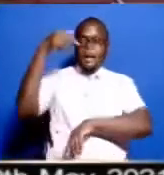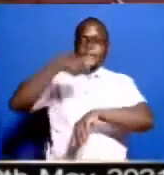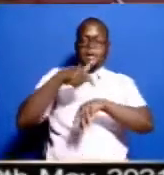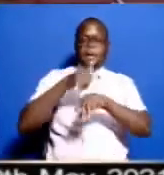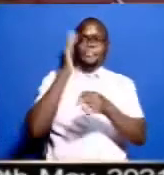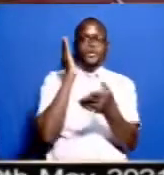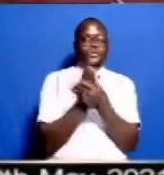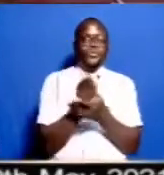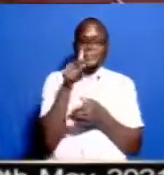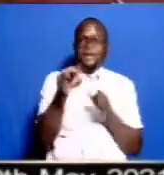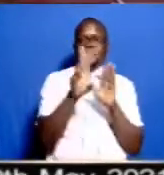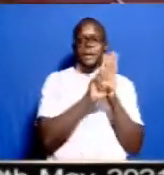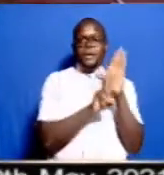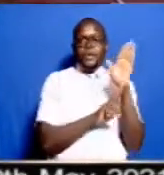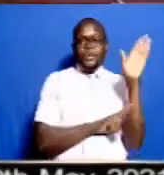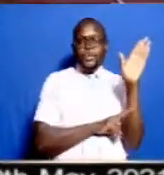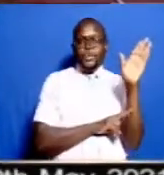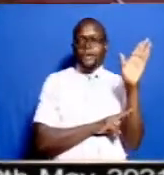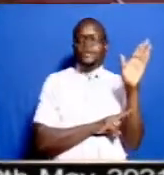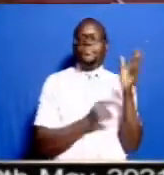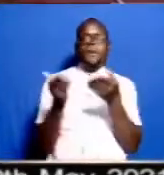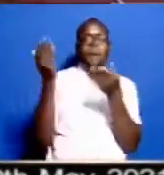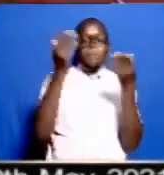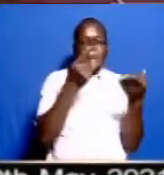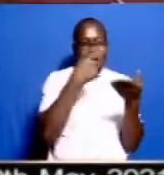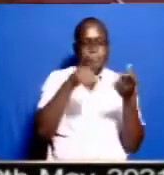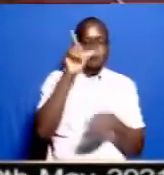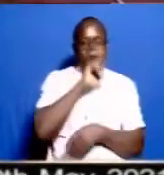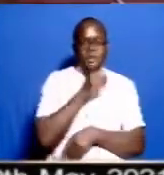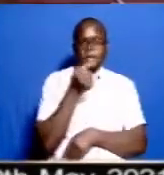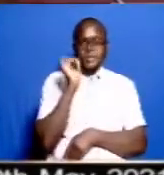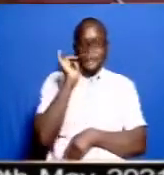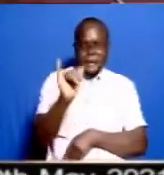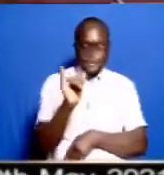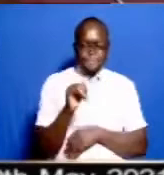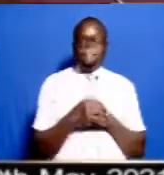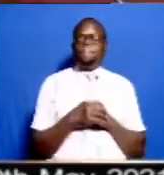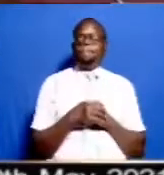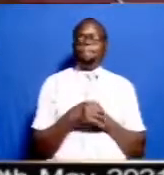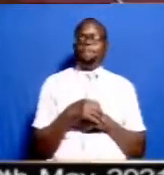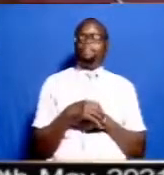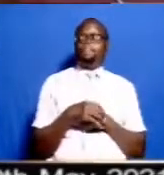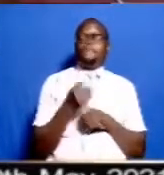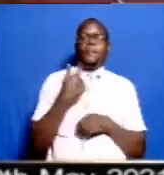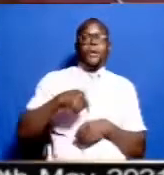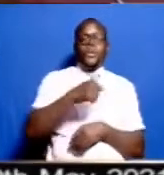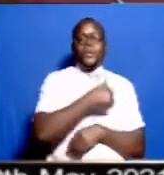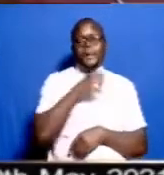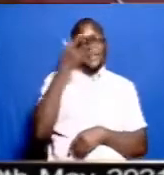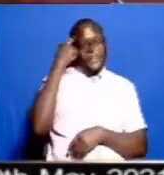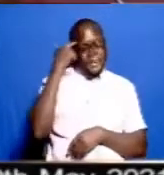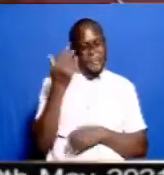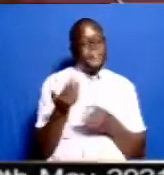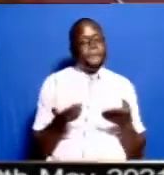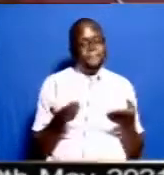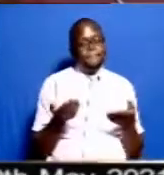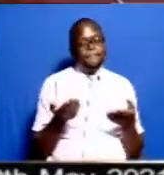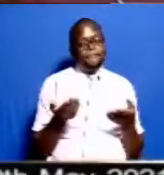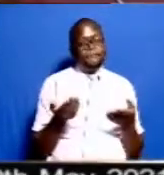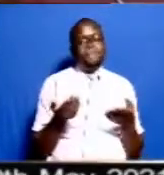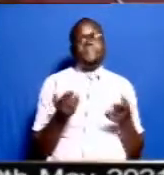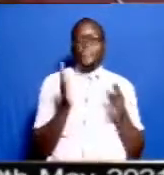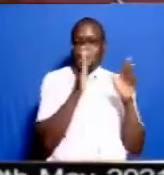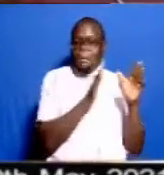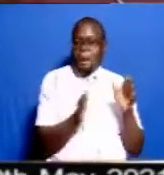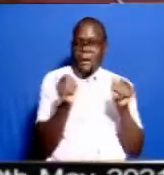these regulations have come at the right time, so that we think or we put